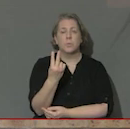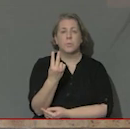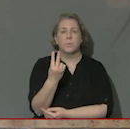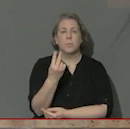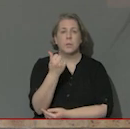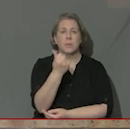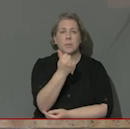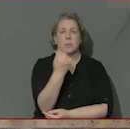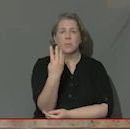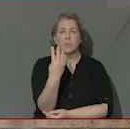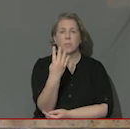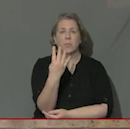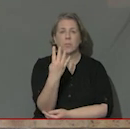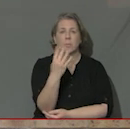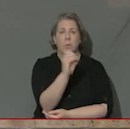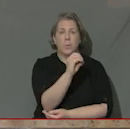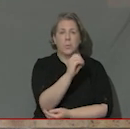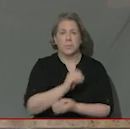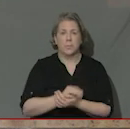266,640.